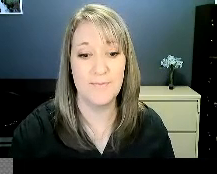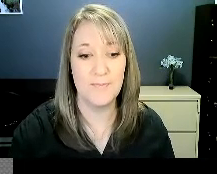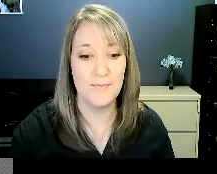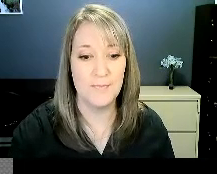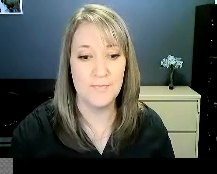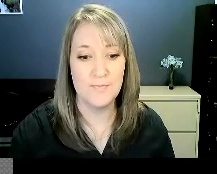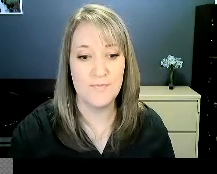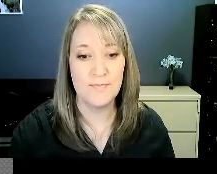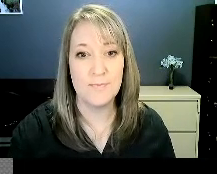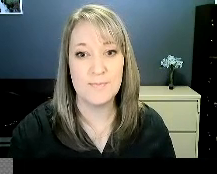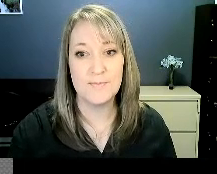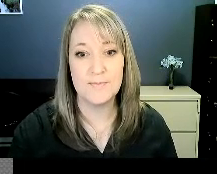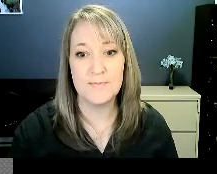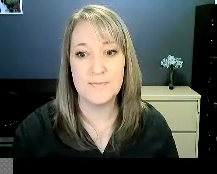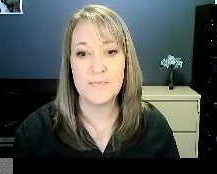something.